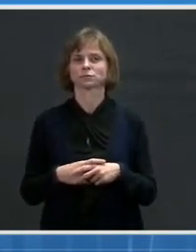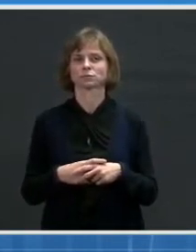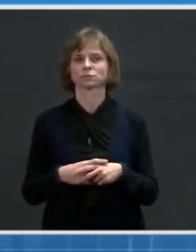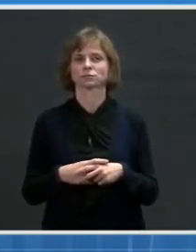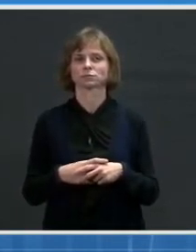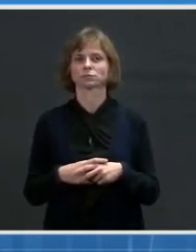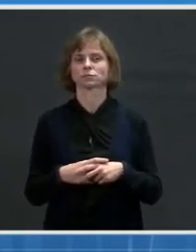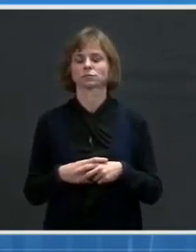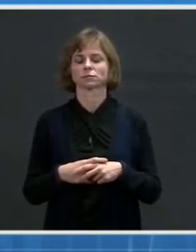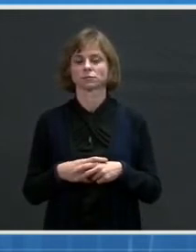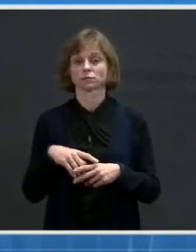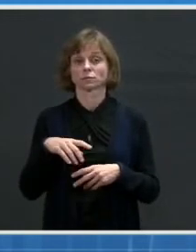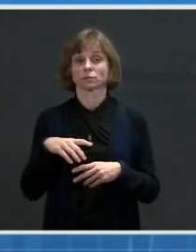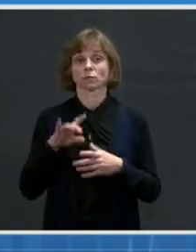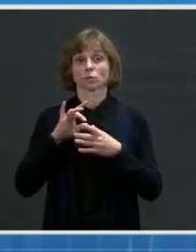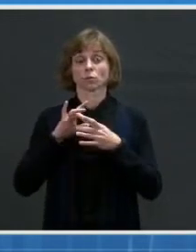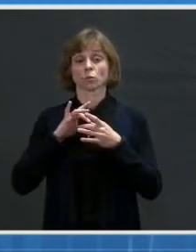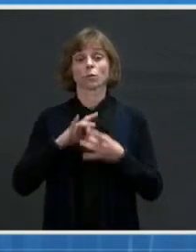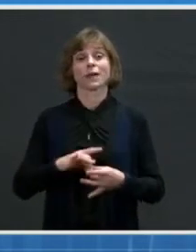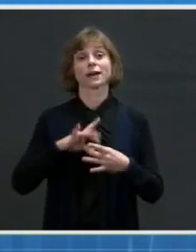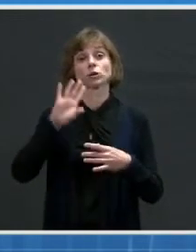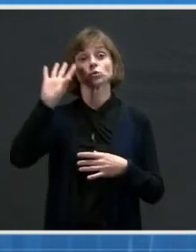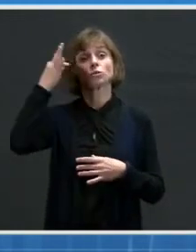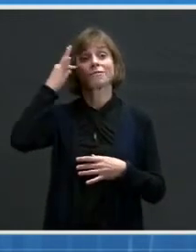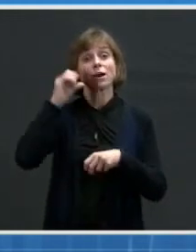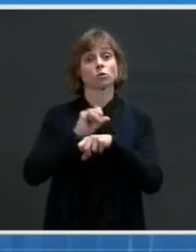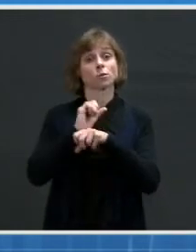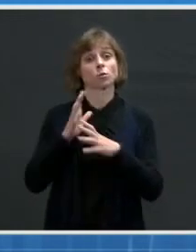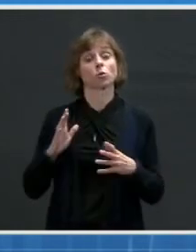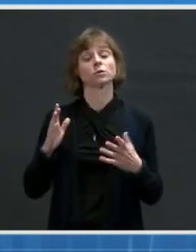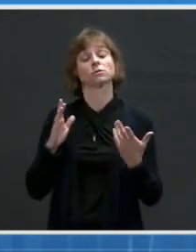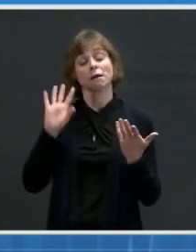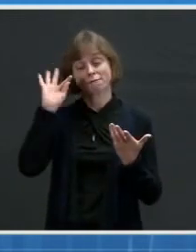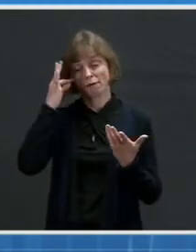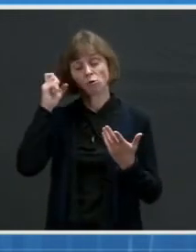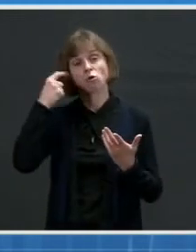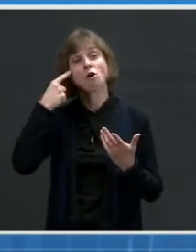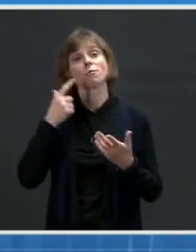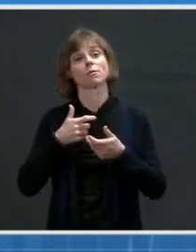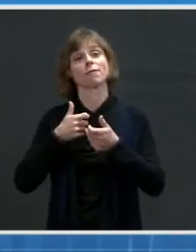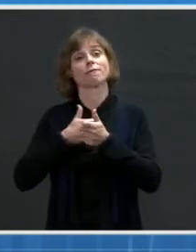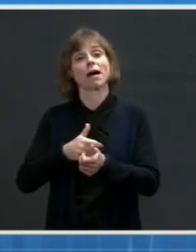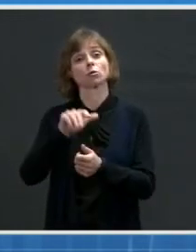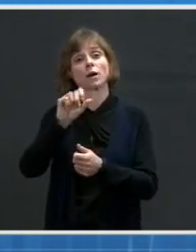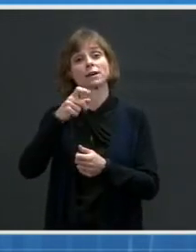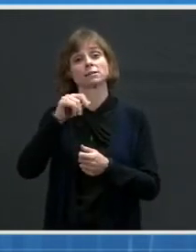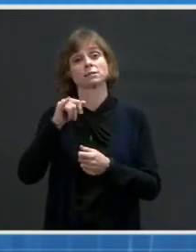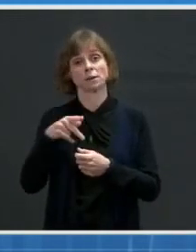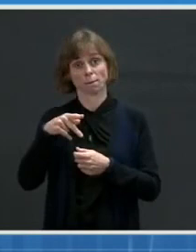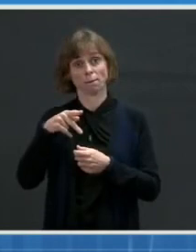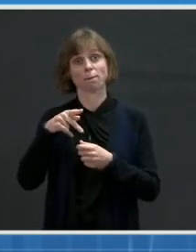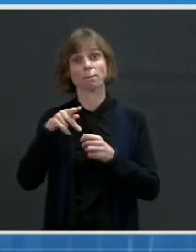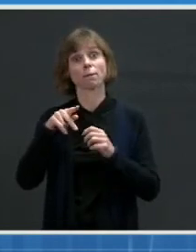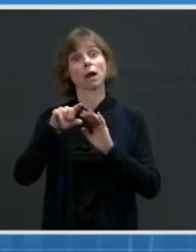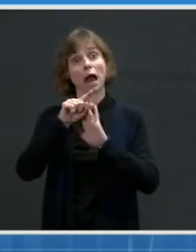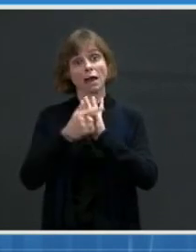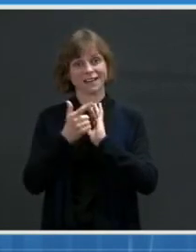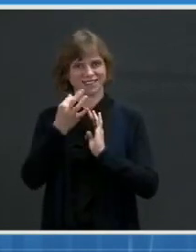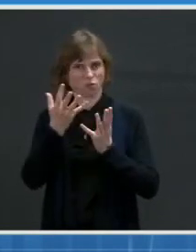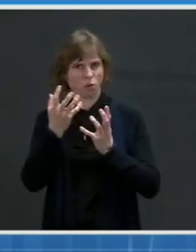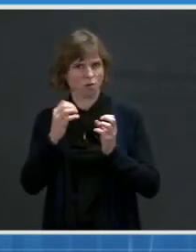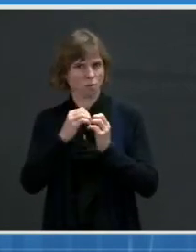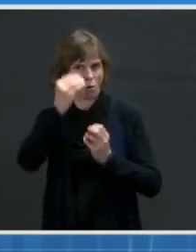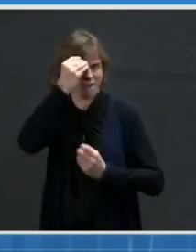I can tell you is that the federal government is following the ACIP guidelines. And if you'd like more detail, or if you have more specific